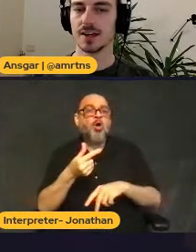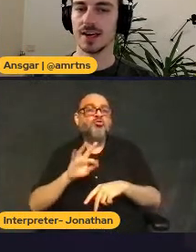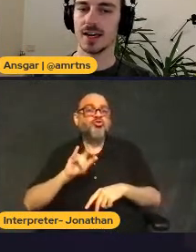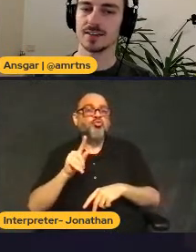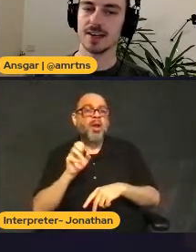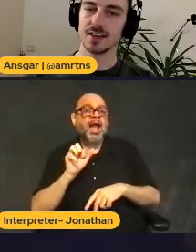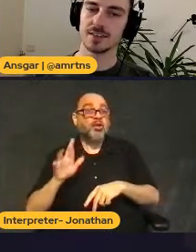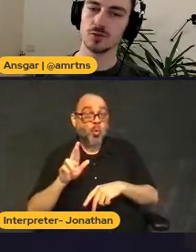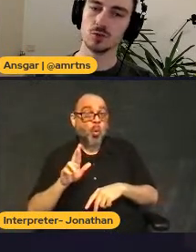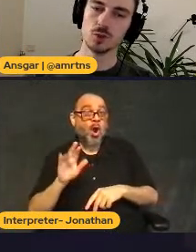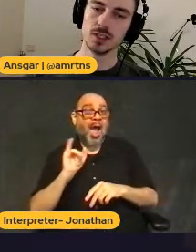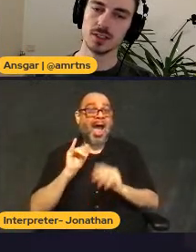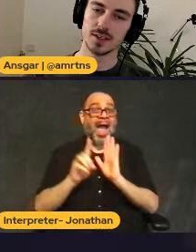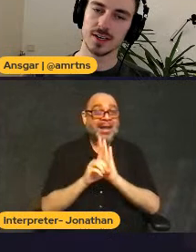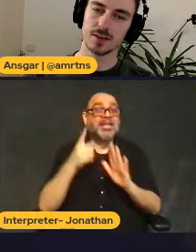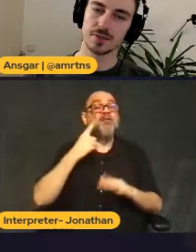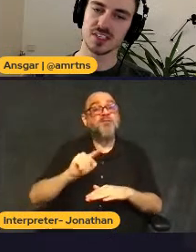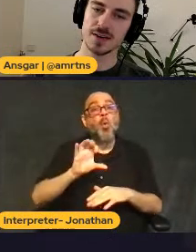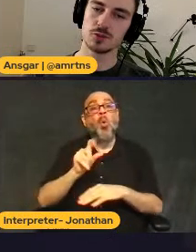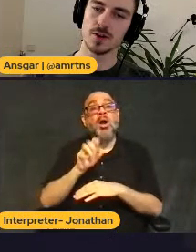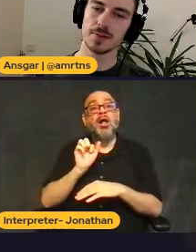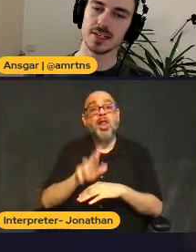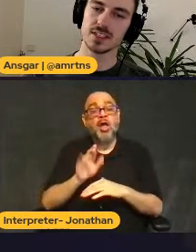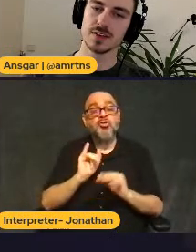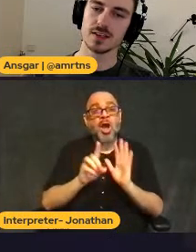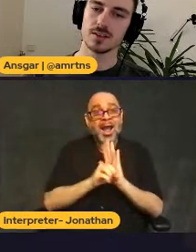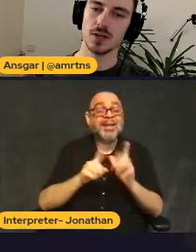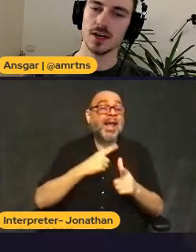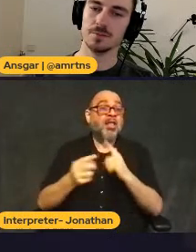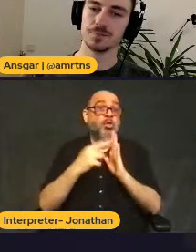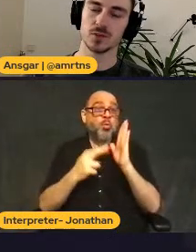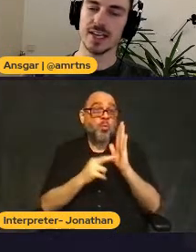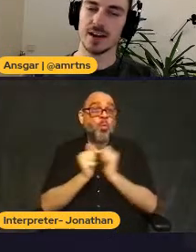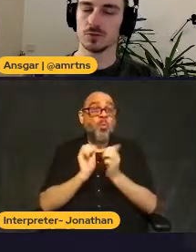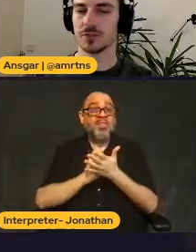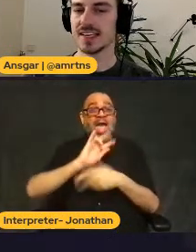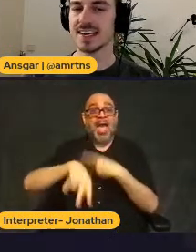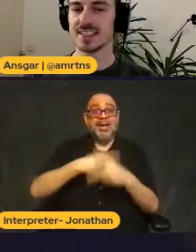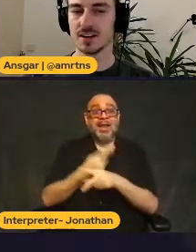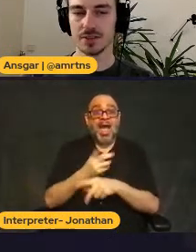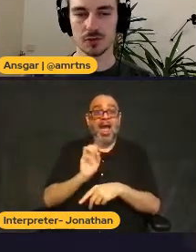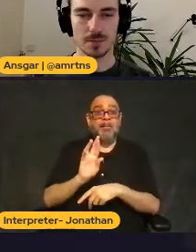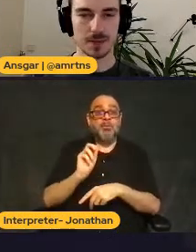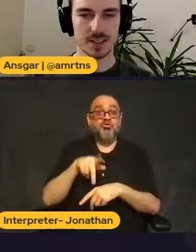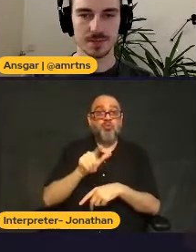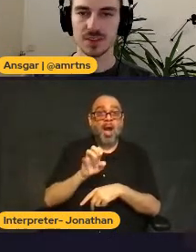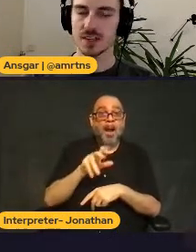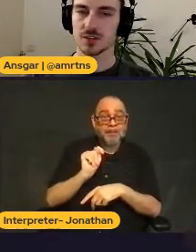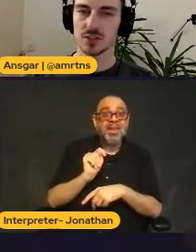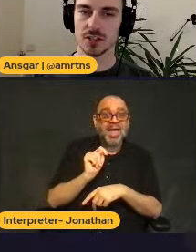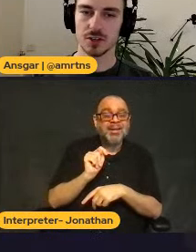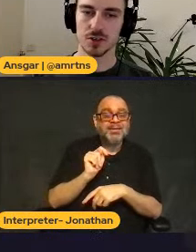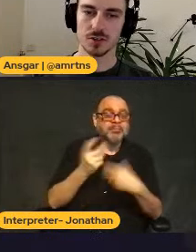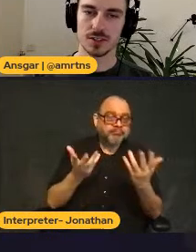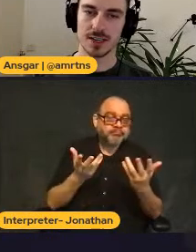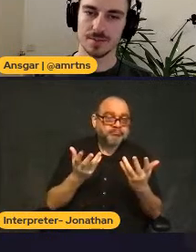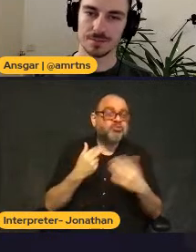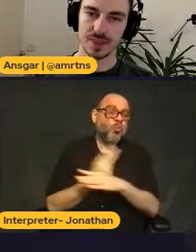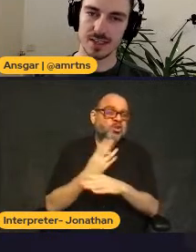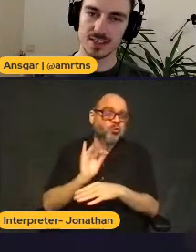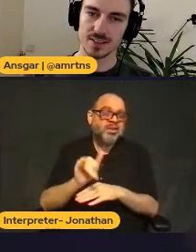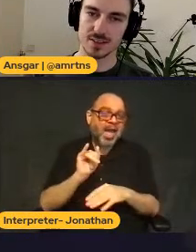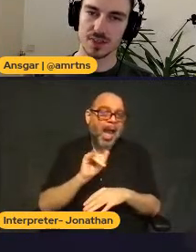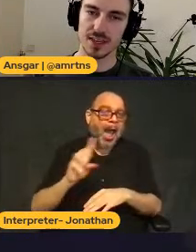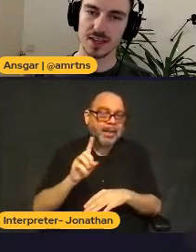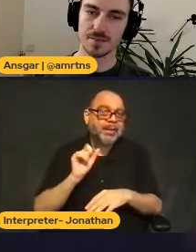ID and adds a rule of the type droplet, with the ID of the droplet. So